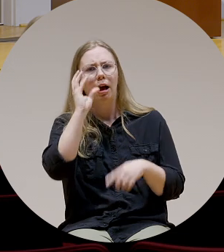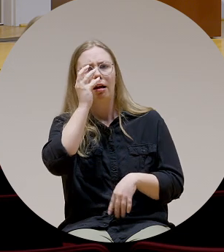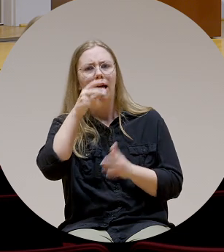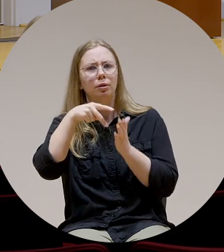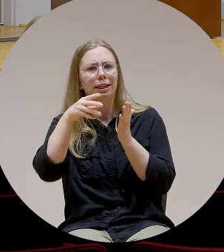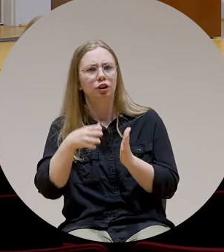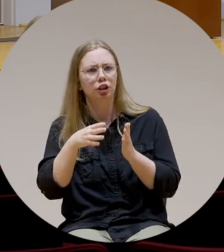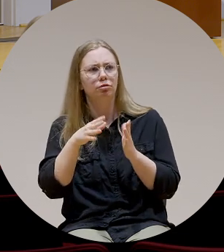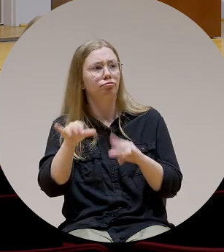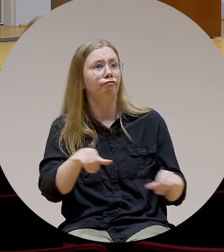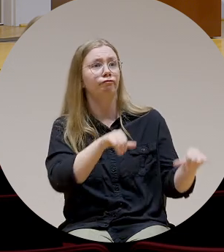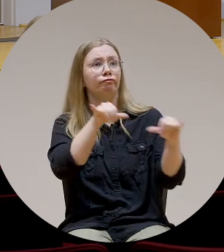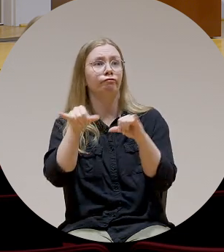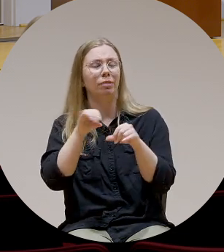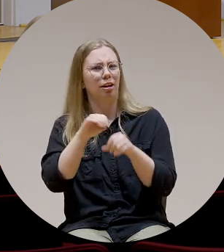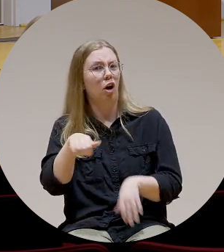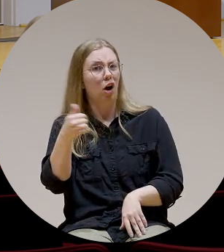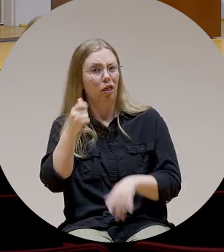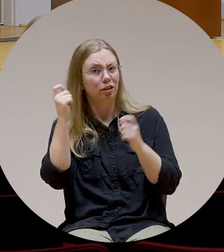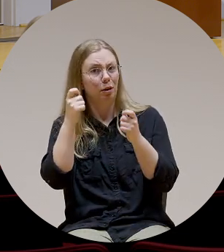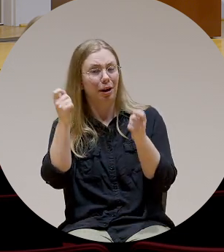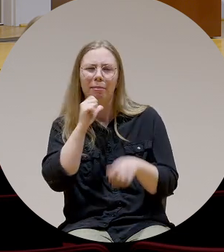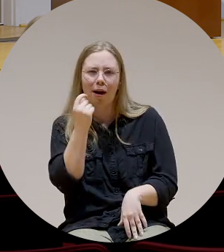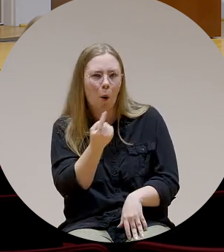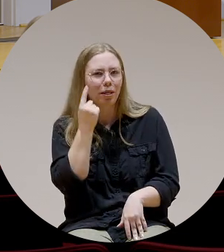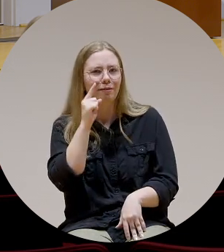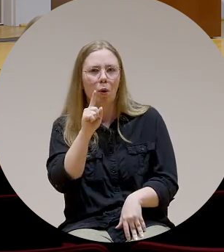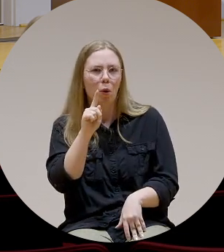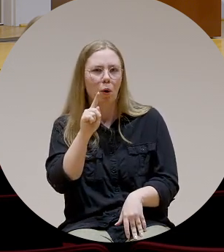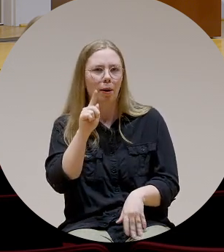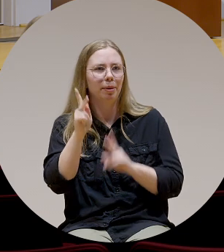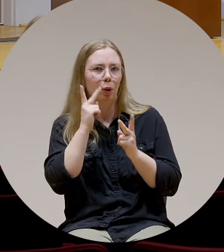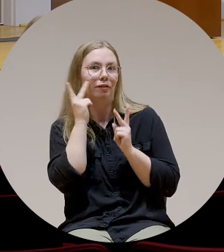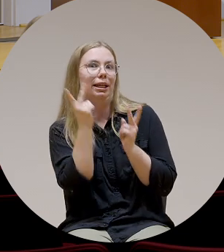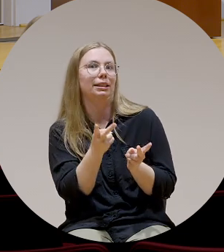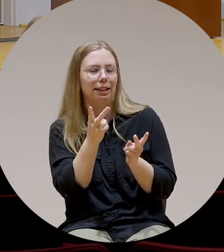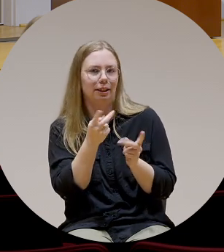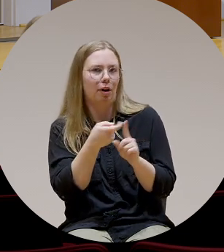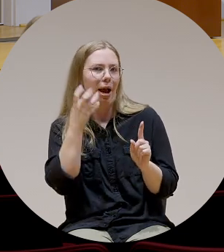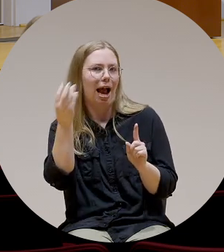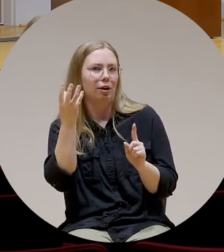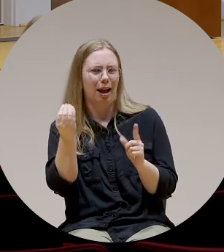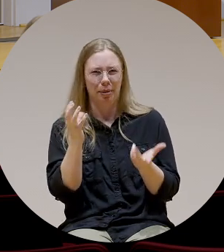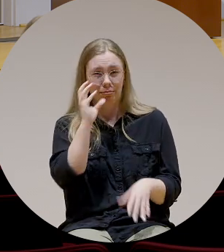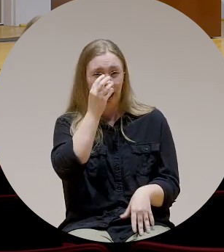ceremonies, other than for just, I know they're not just for tourists, right? I mean, they've had clown dancing. Right. But can you say anything about,